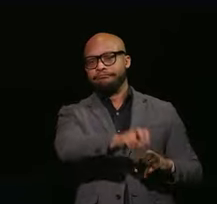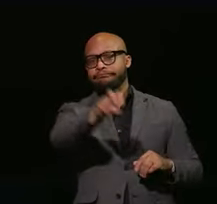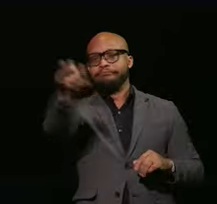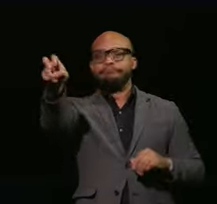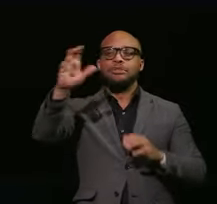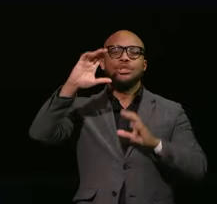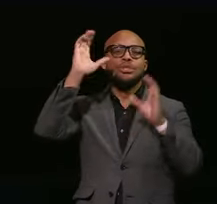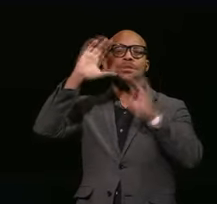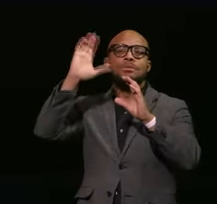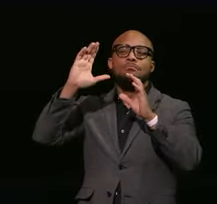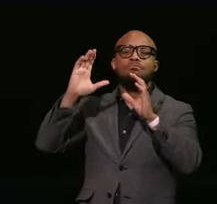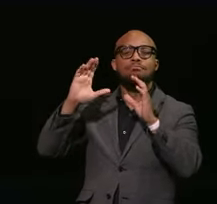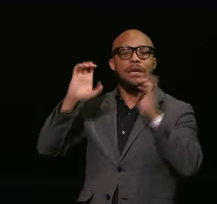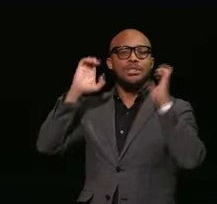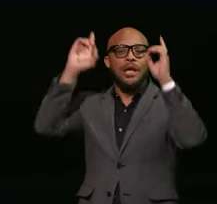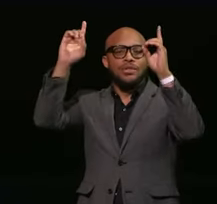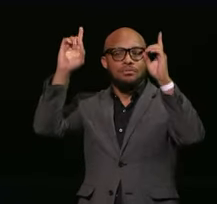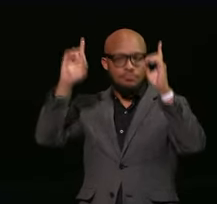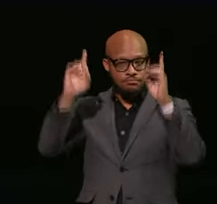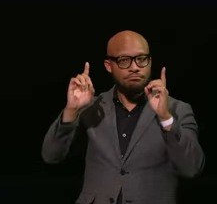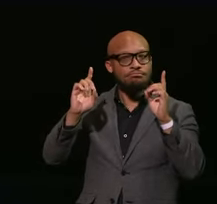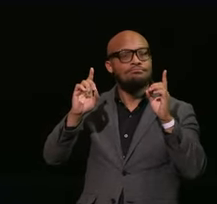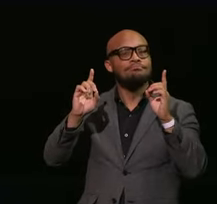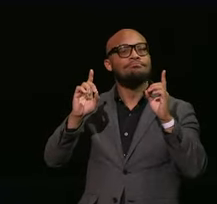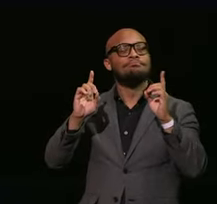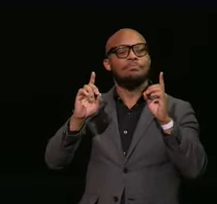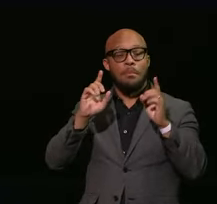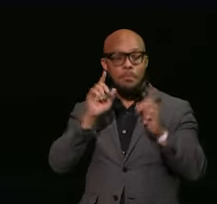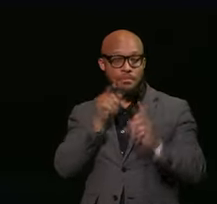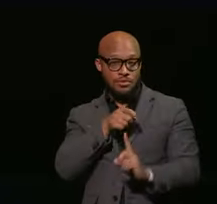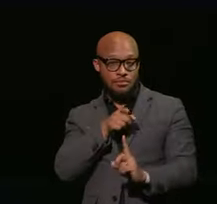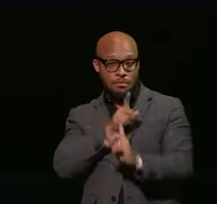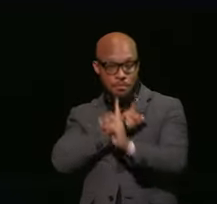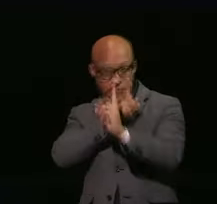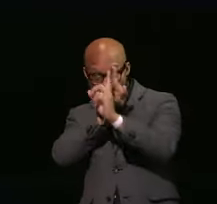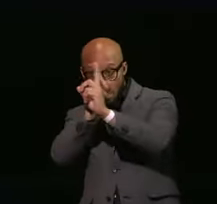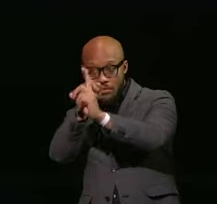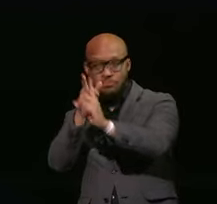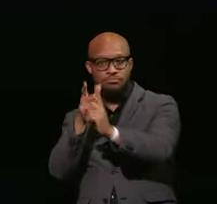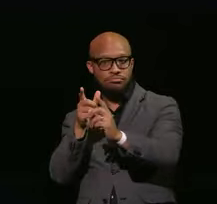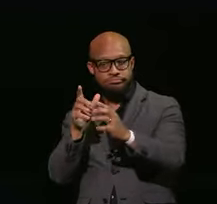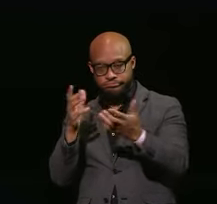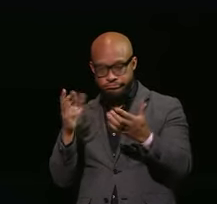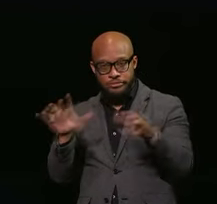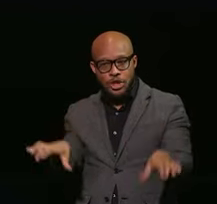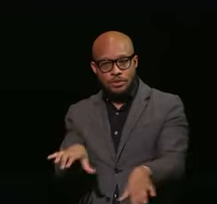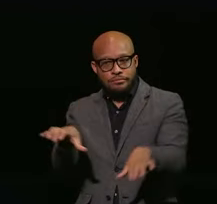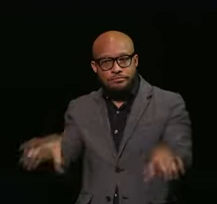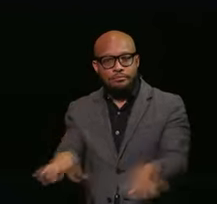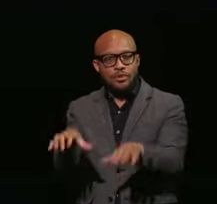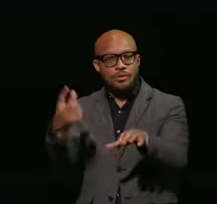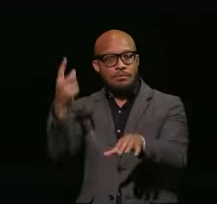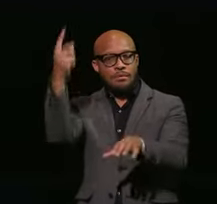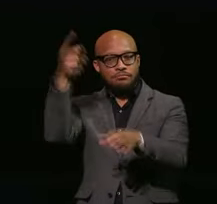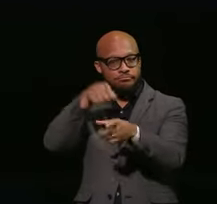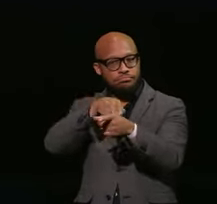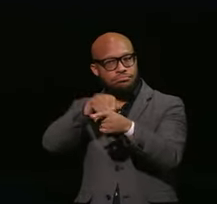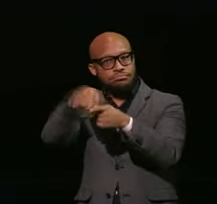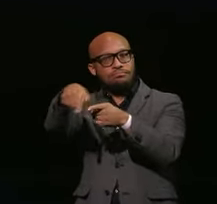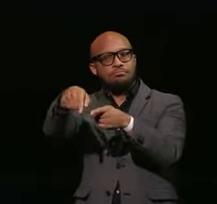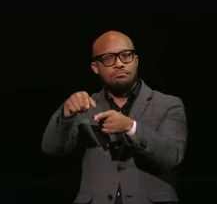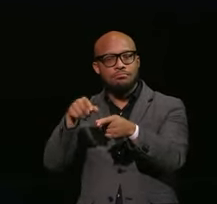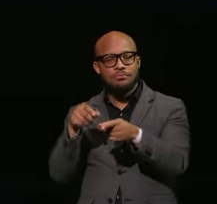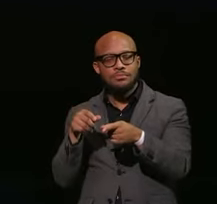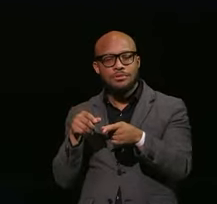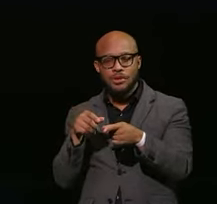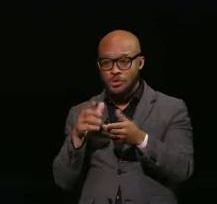outside of the village and has plans to move on and do something with her life, you see that little kernel when you